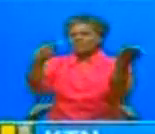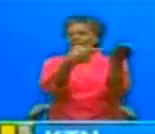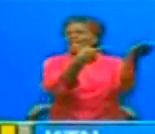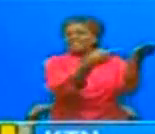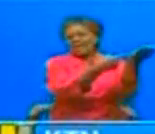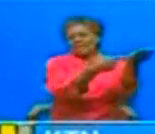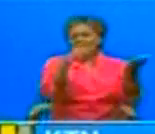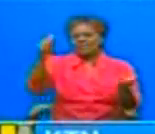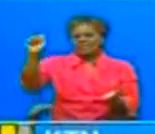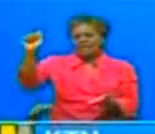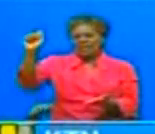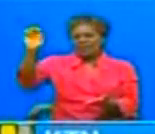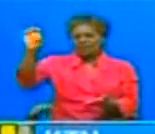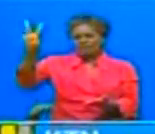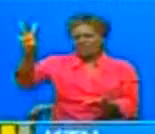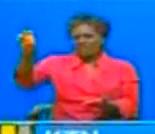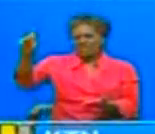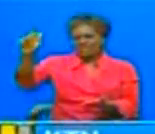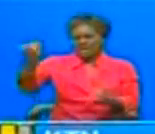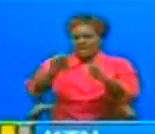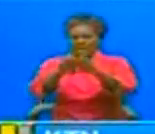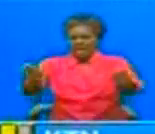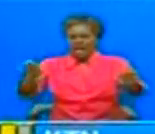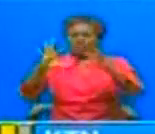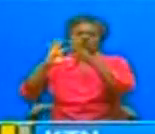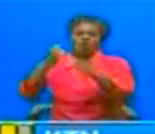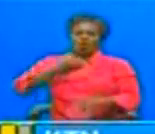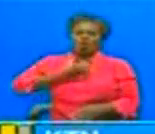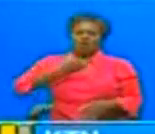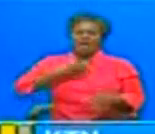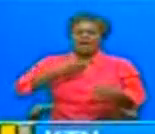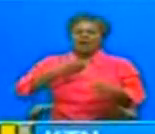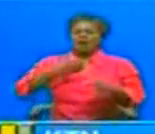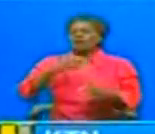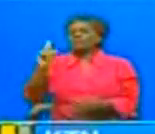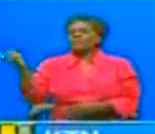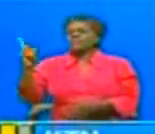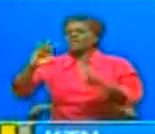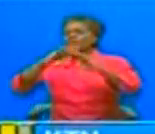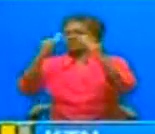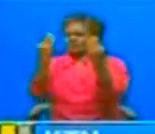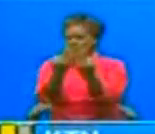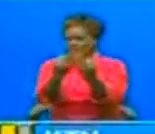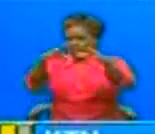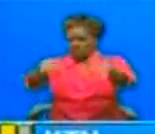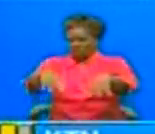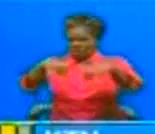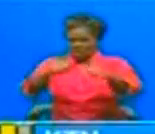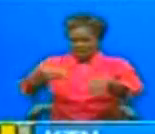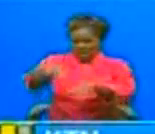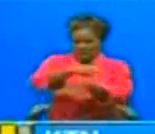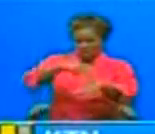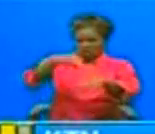lease of the land belonging to the president's family. The chairman of the National